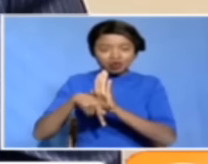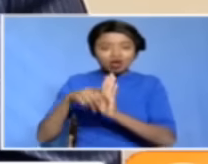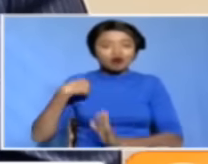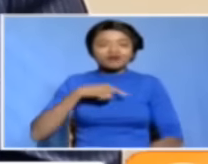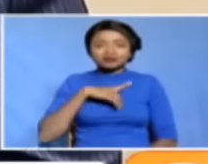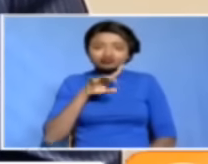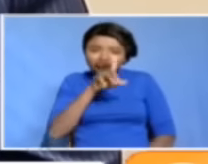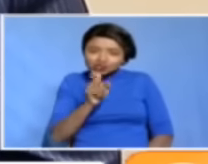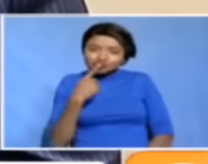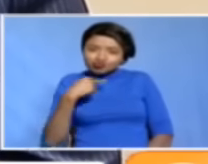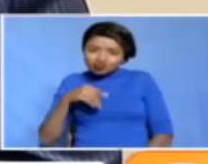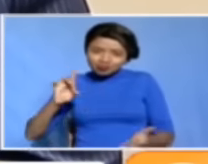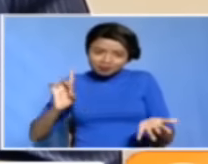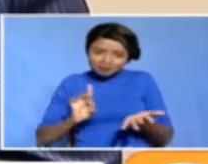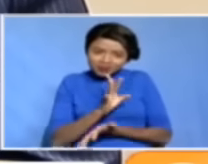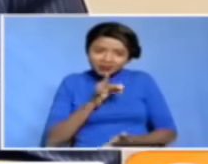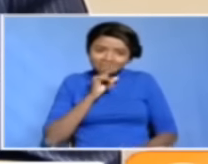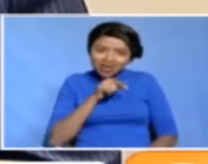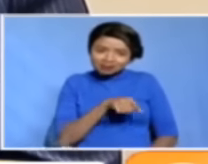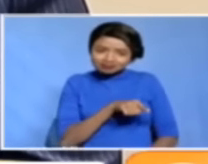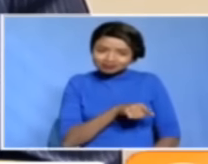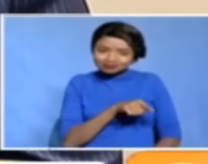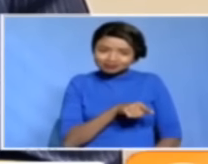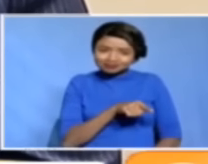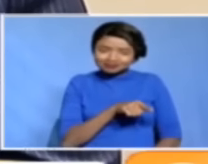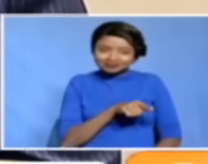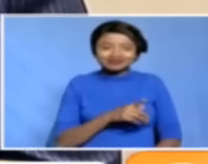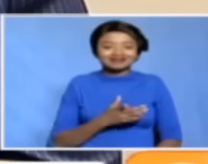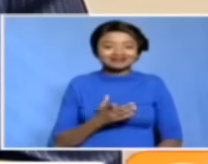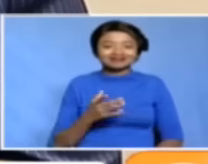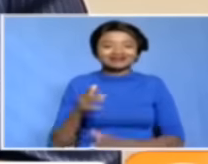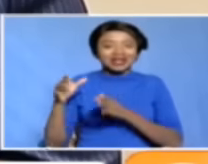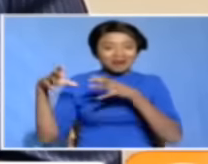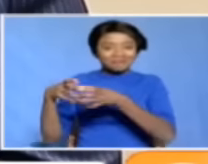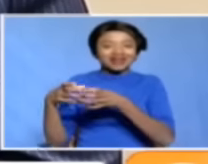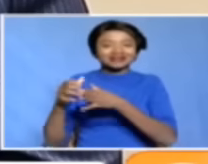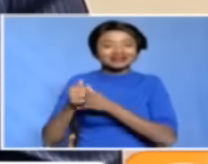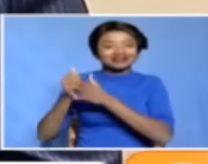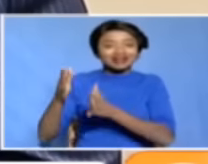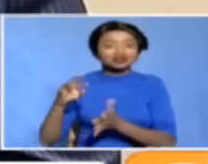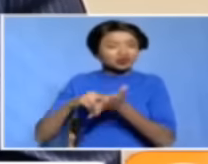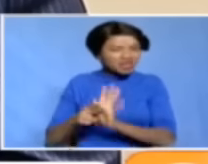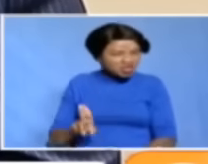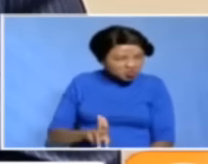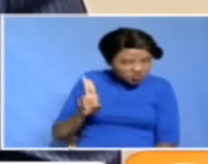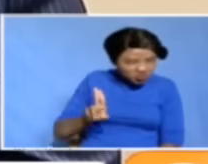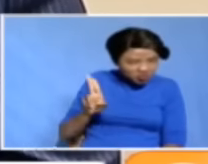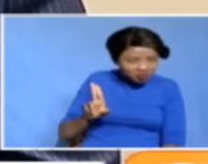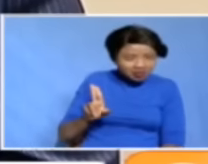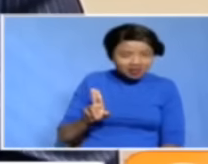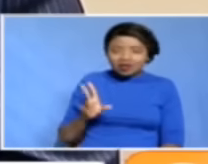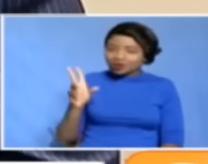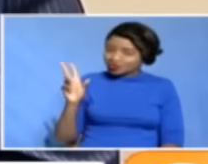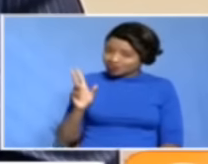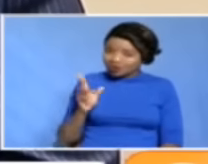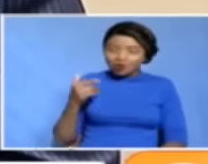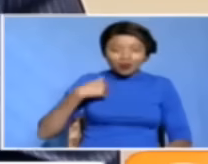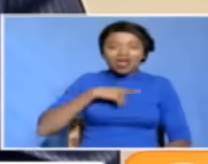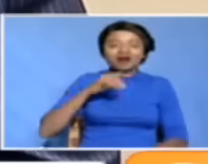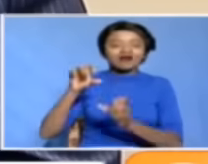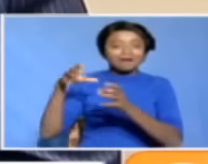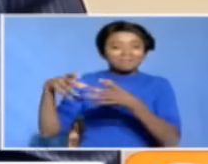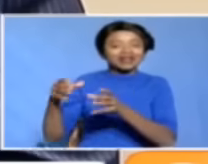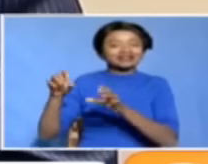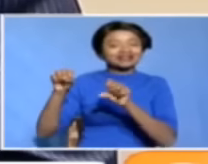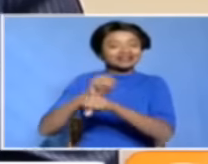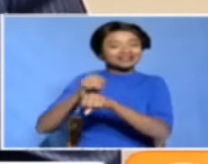then? Of course, the party leadership. That is President Kenyatta. The party leadership. We have a party structure.